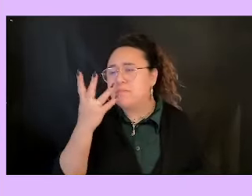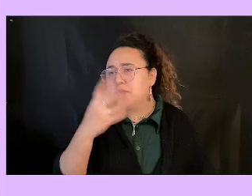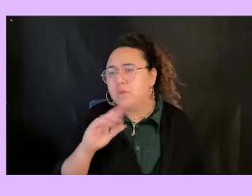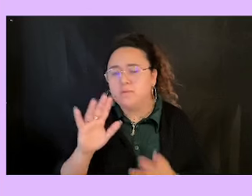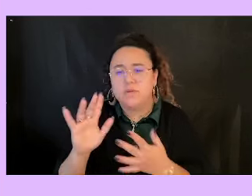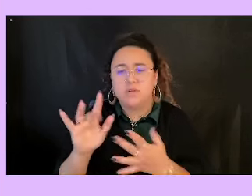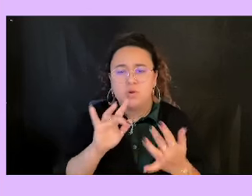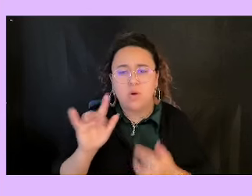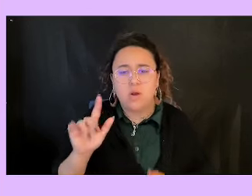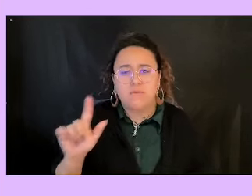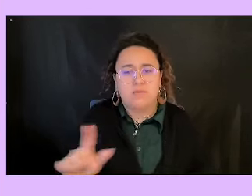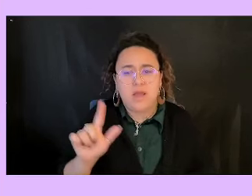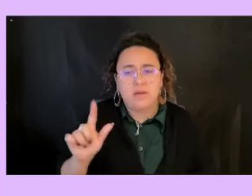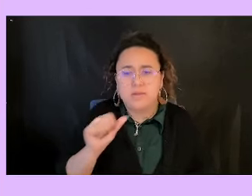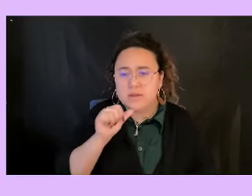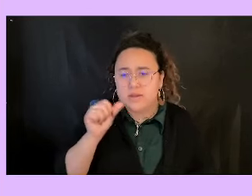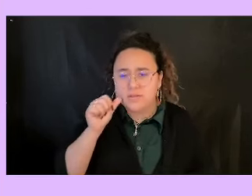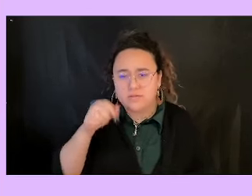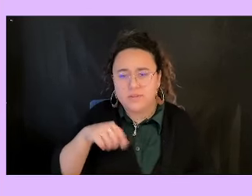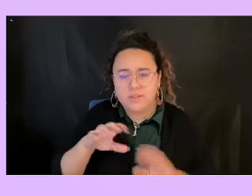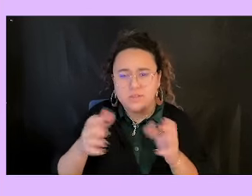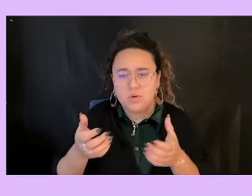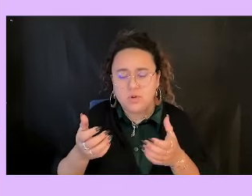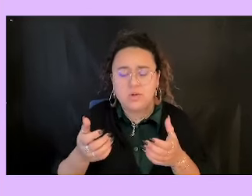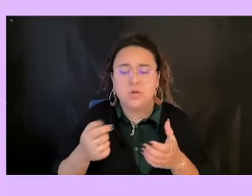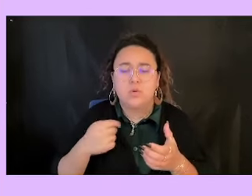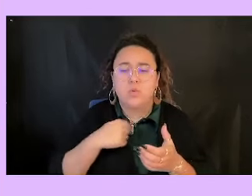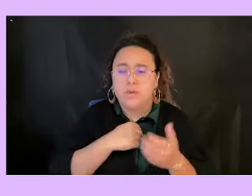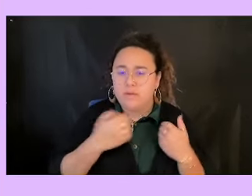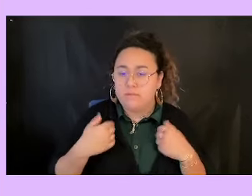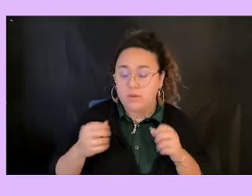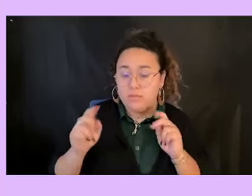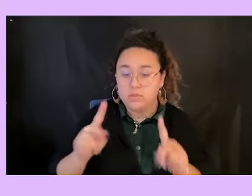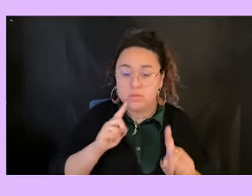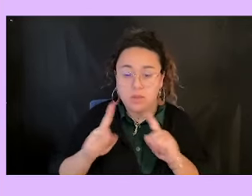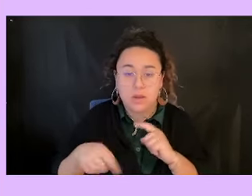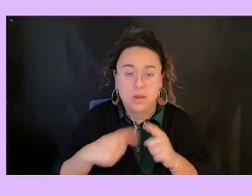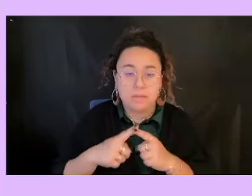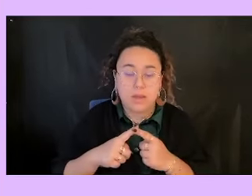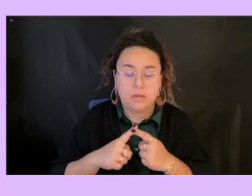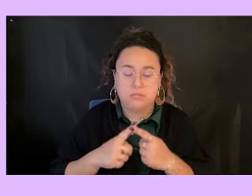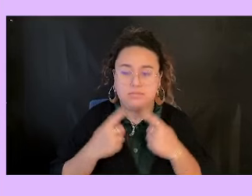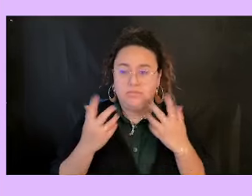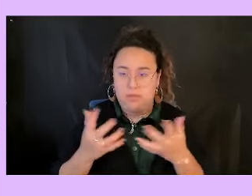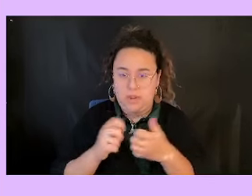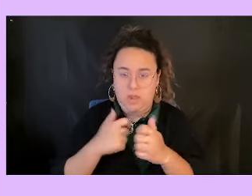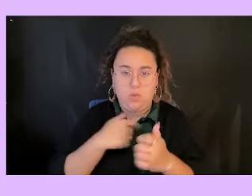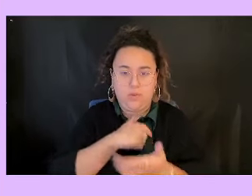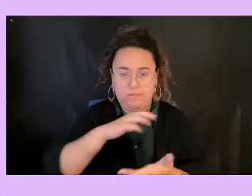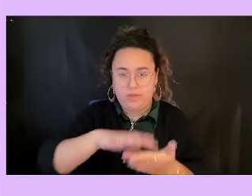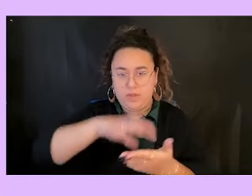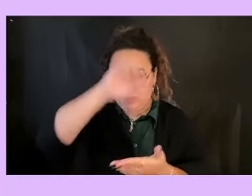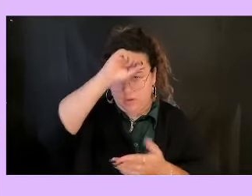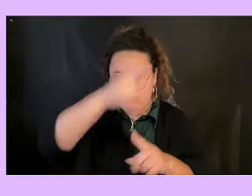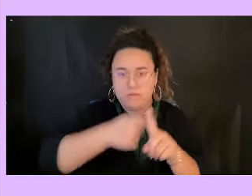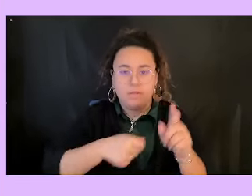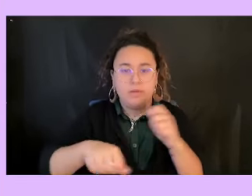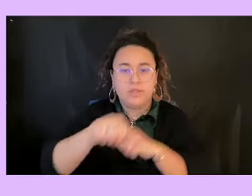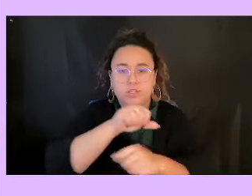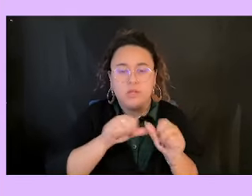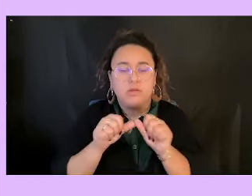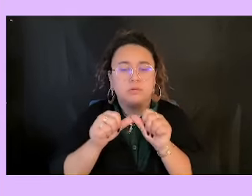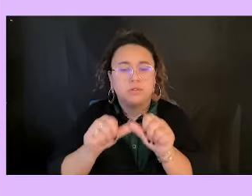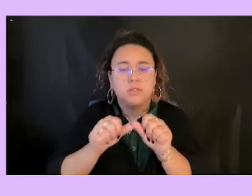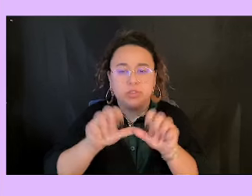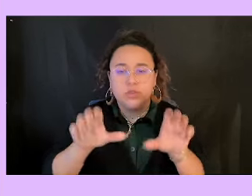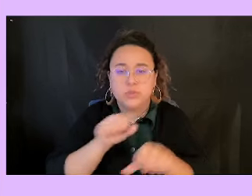yesterday to this cohort, and we had an opportunity to talk about how we've learned from each other and how we've continued to do this